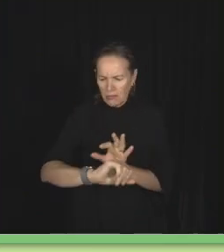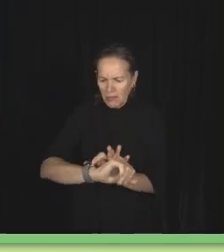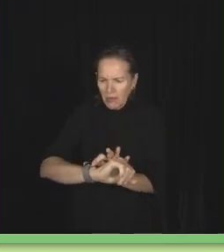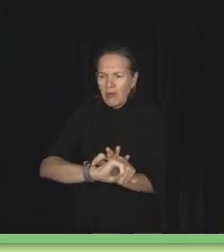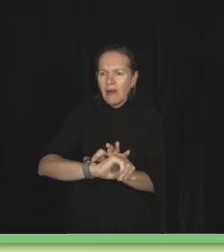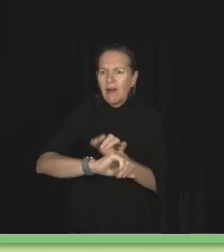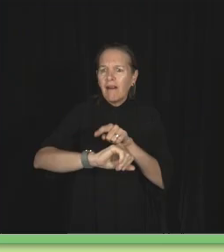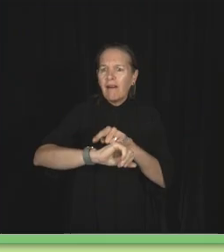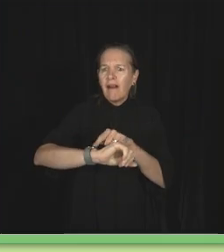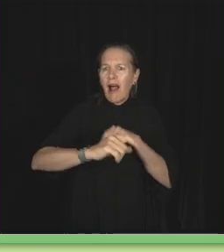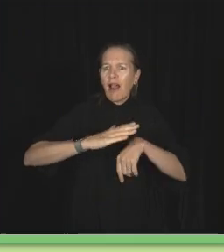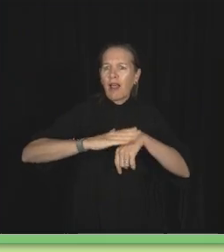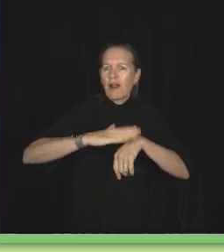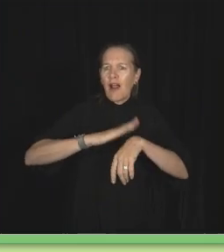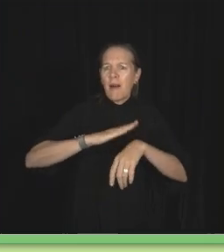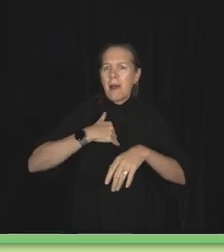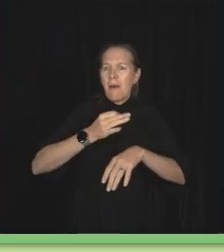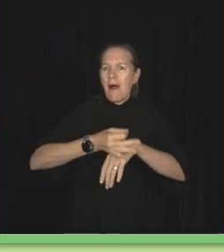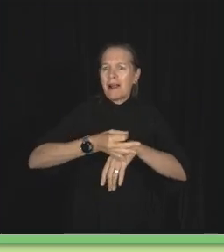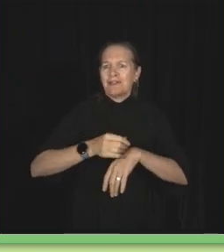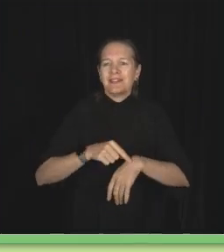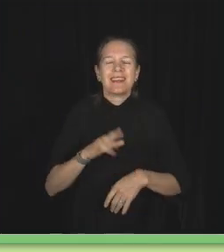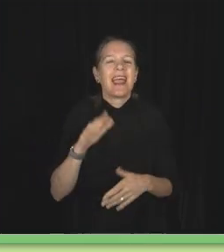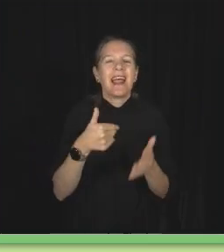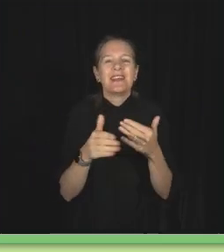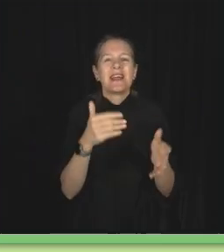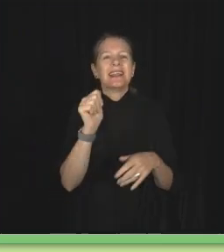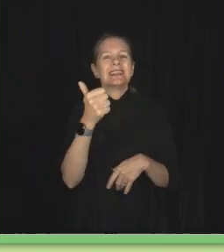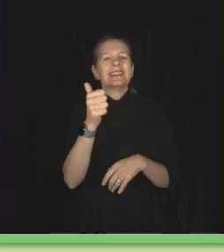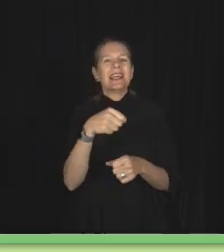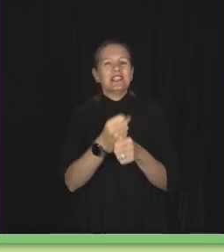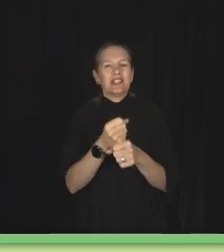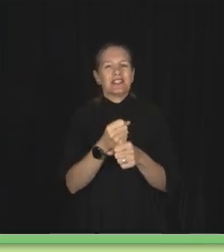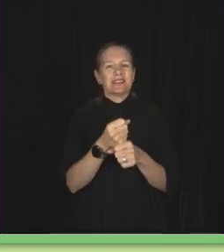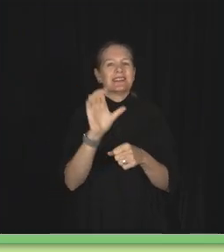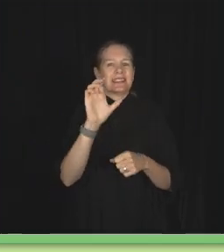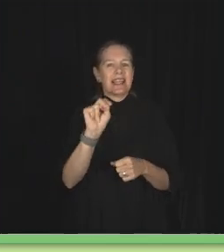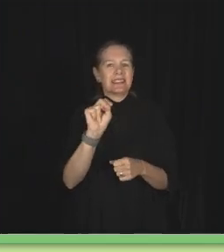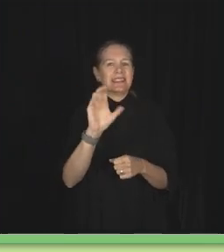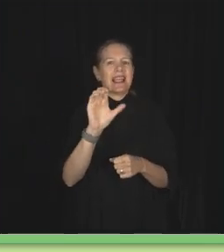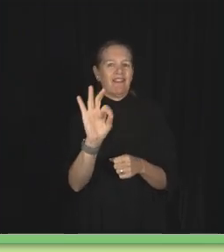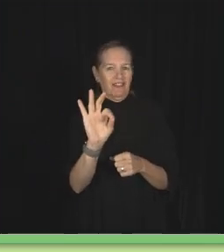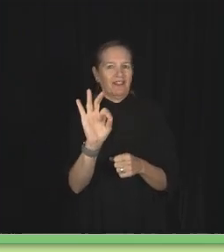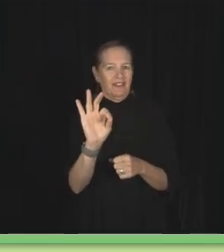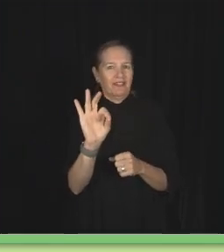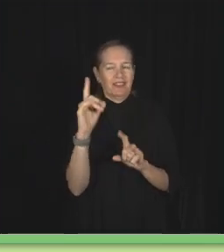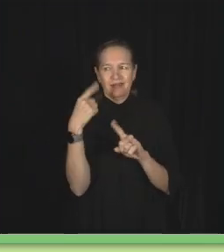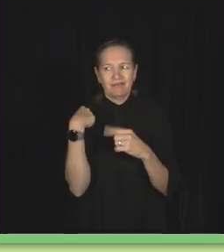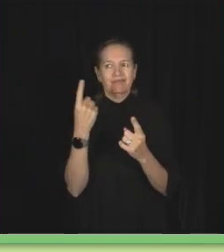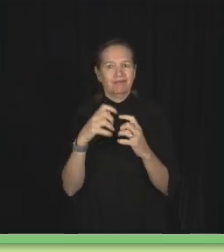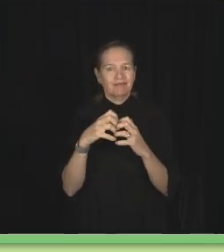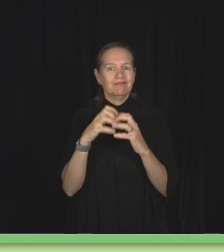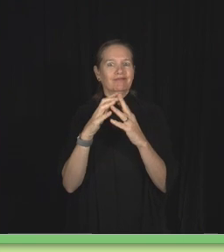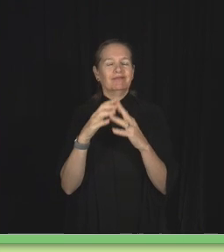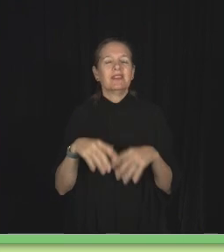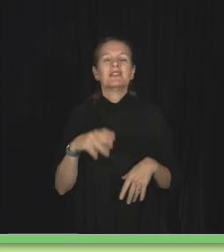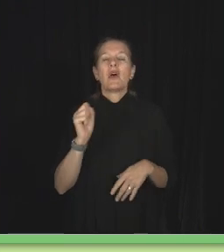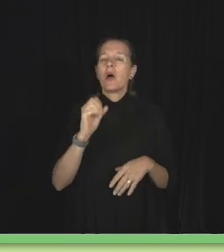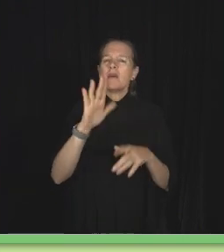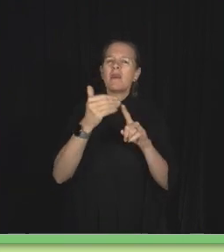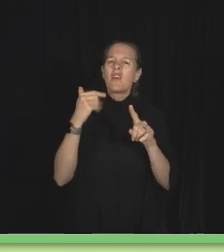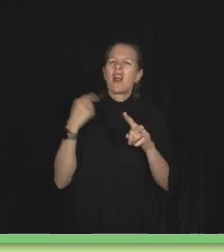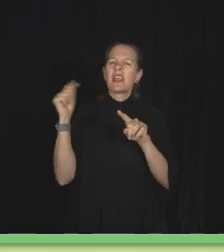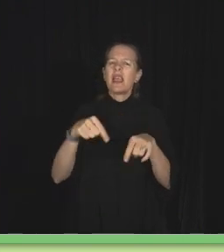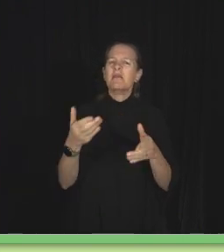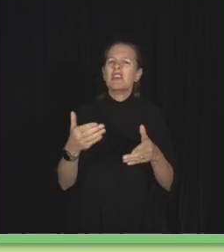alert on my watch, but it's 10 years of CNCF, and before I was coming here, I was